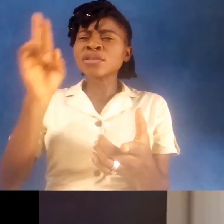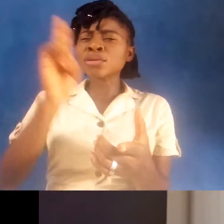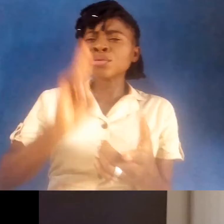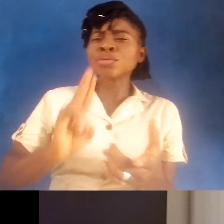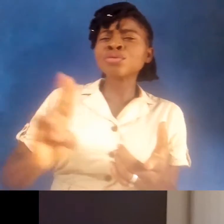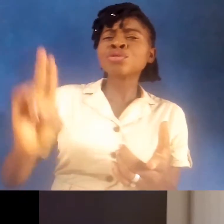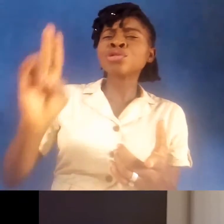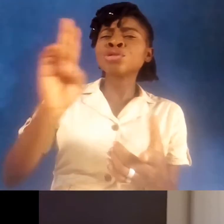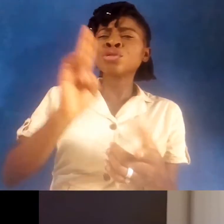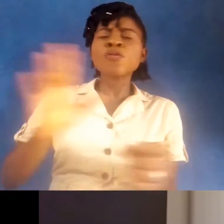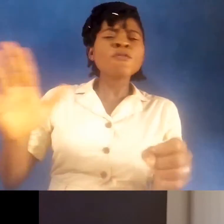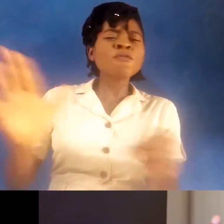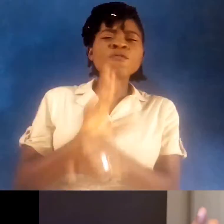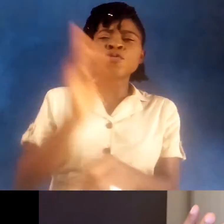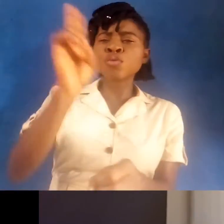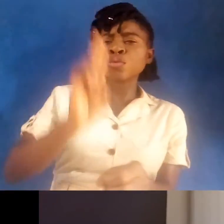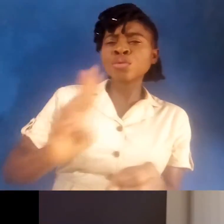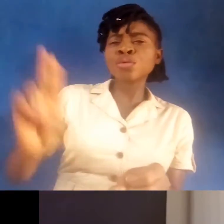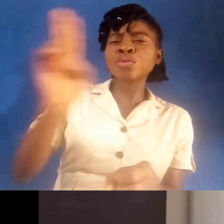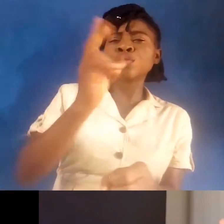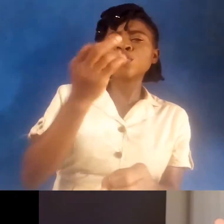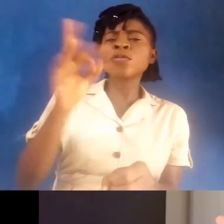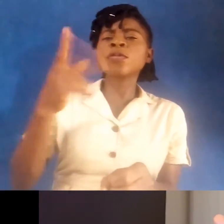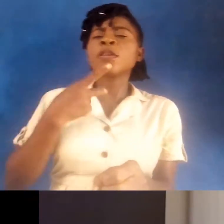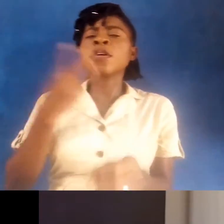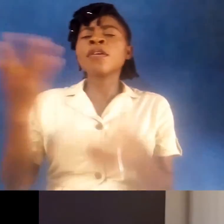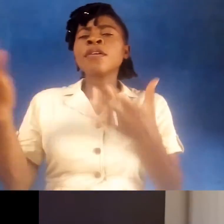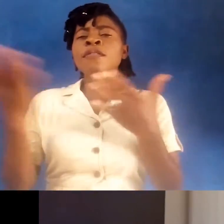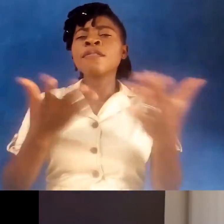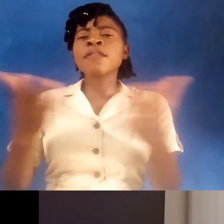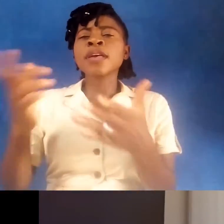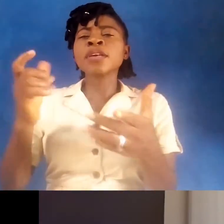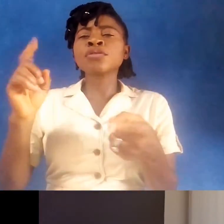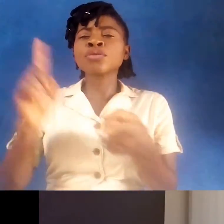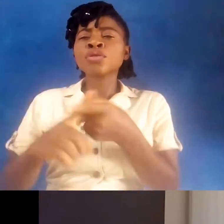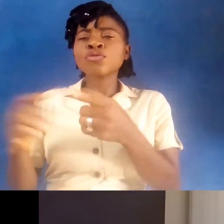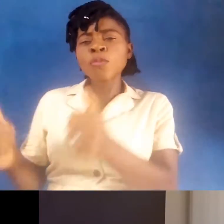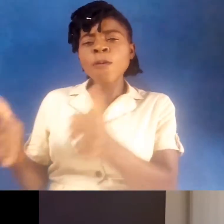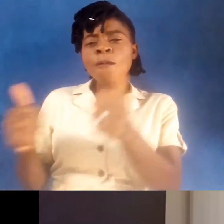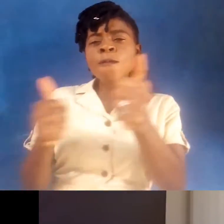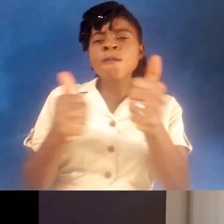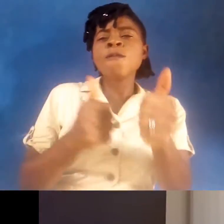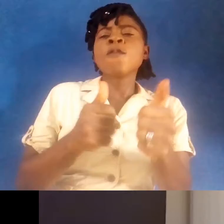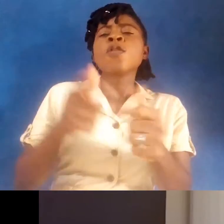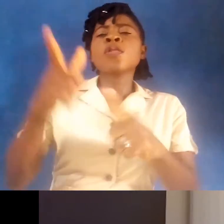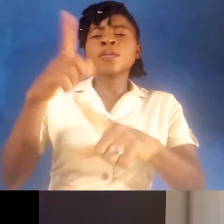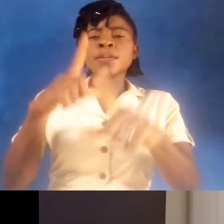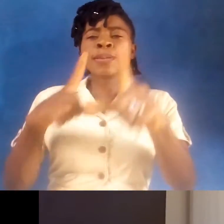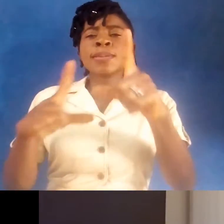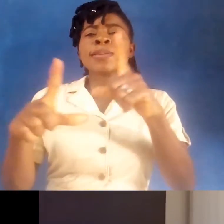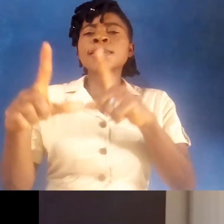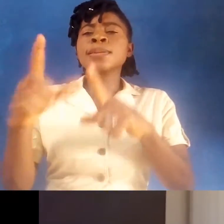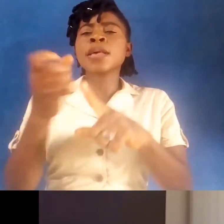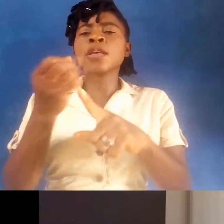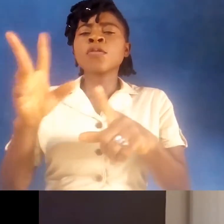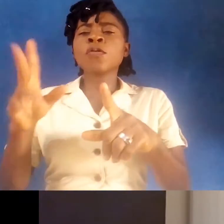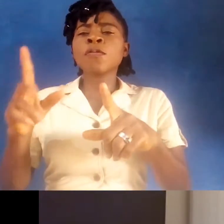full use of gesture to accompany signings of different deaf